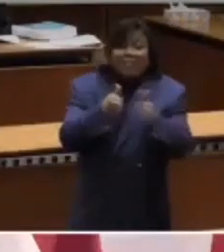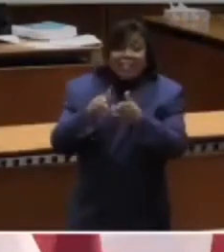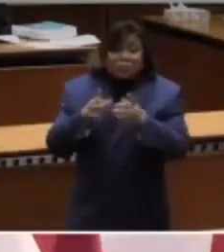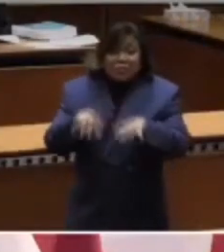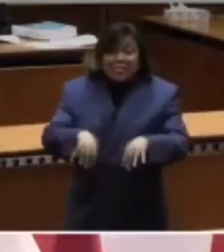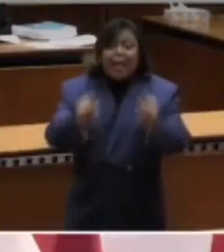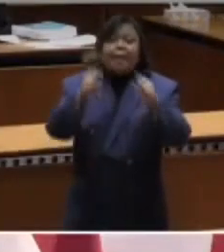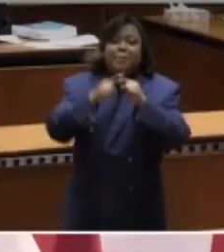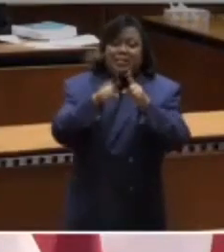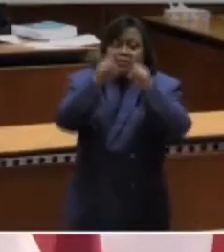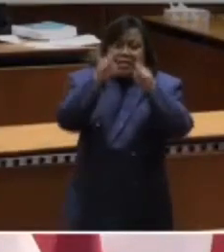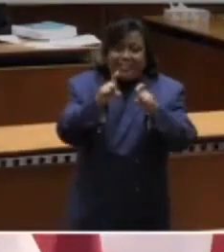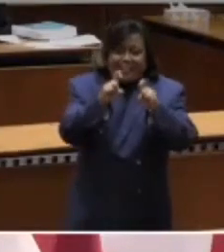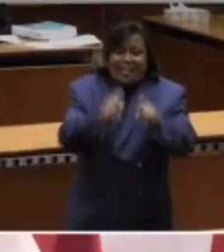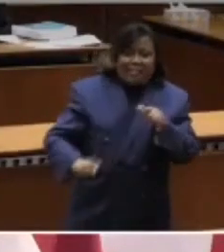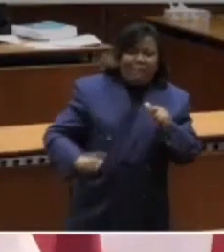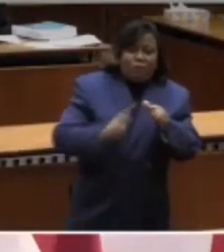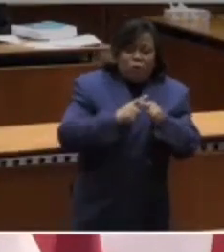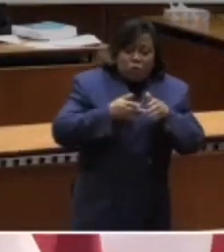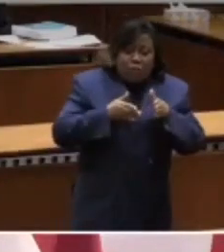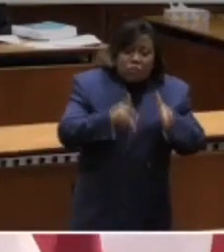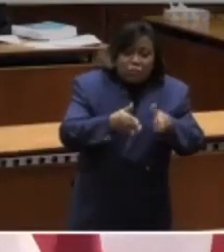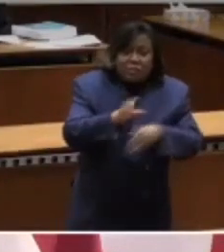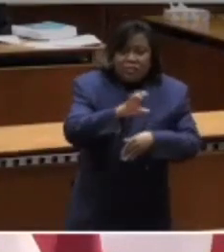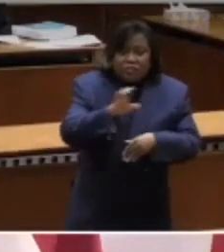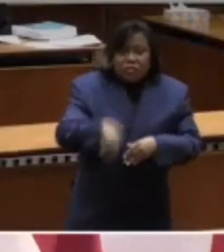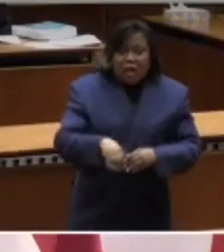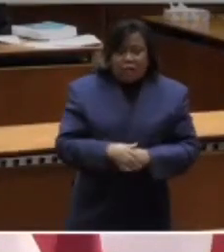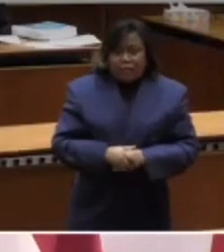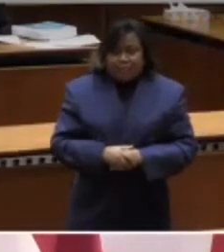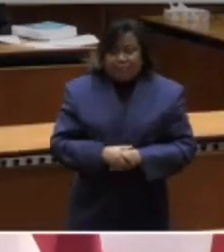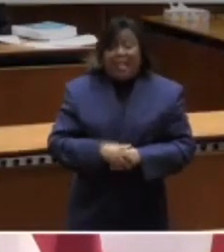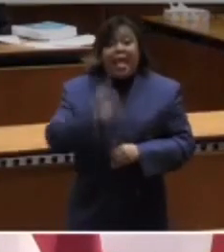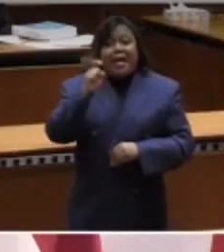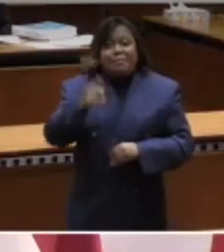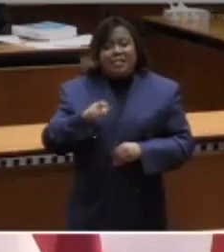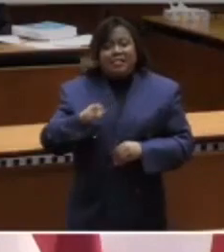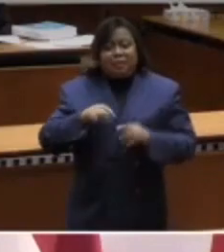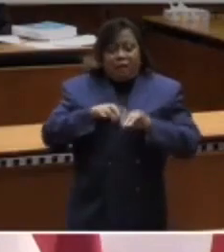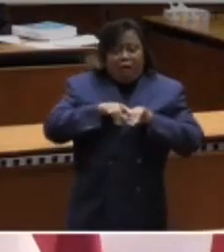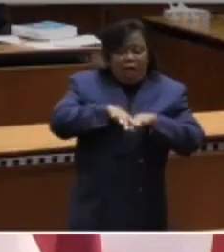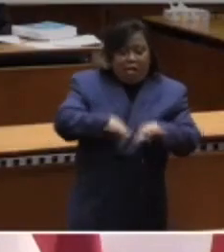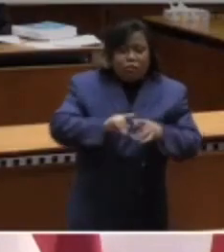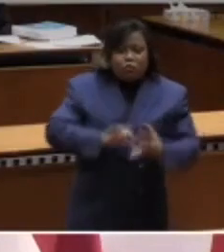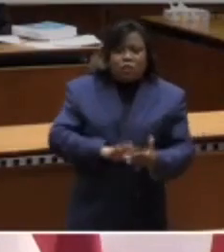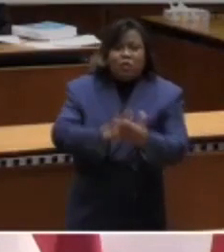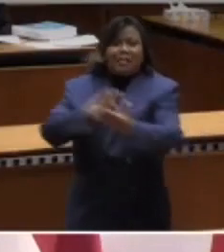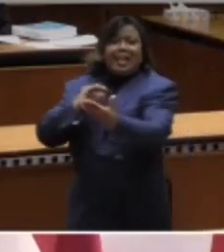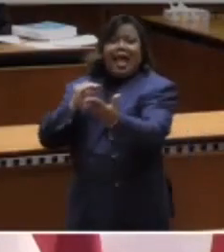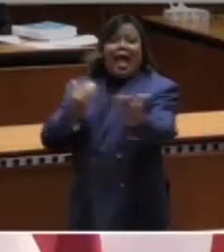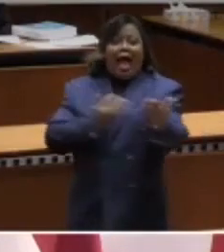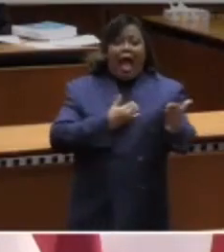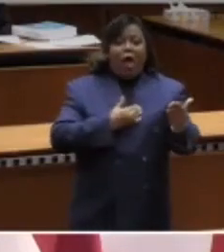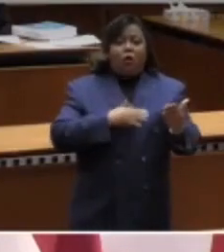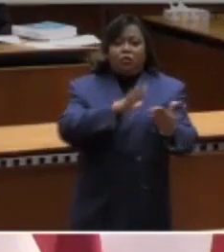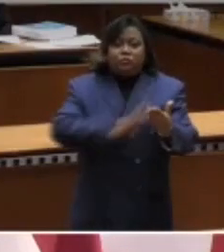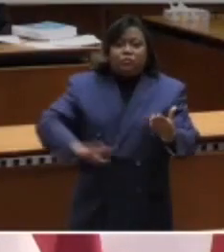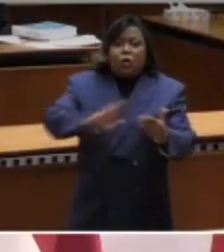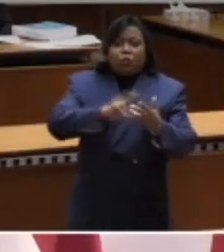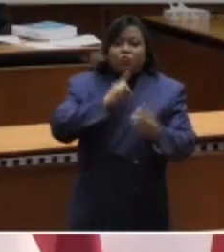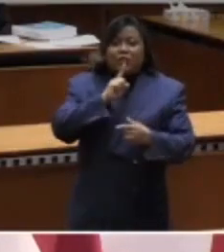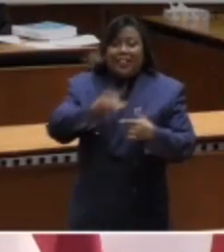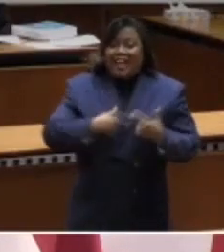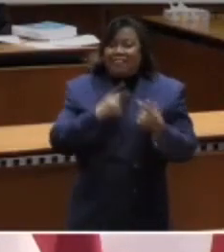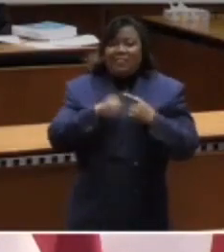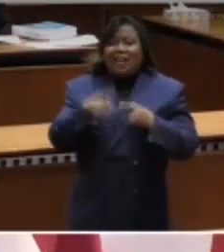take must be tested on the streets of Chicago and must be built to address our urban realities